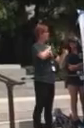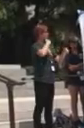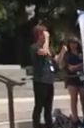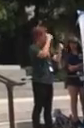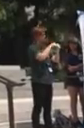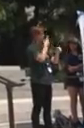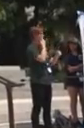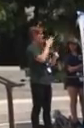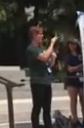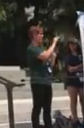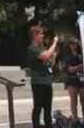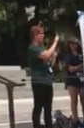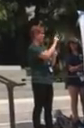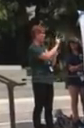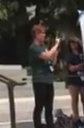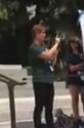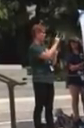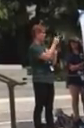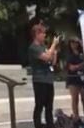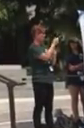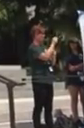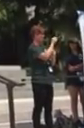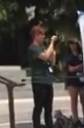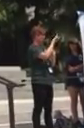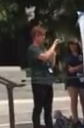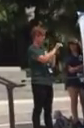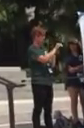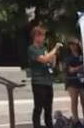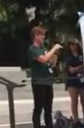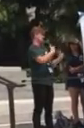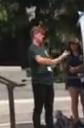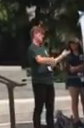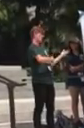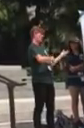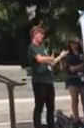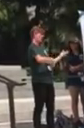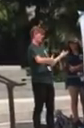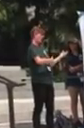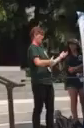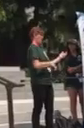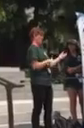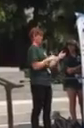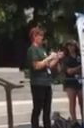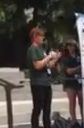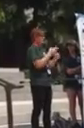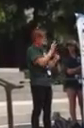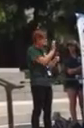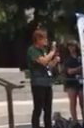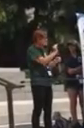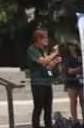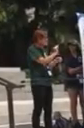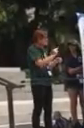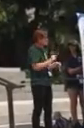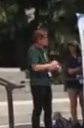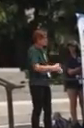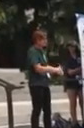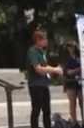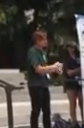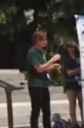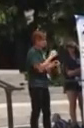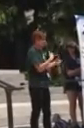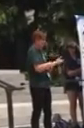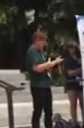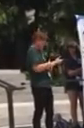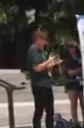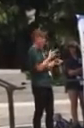watching Mark Joffrey, a talented guitar player, play guitar with his feet. I thought this was so